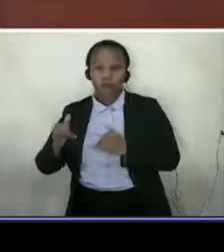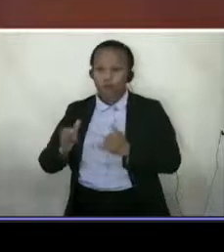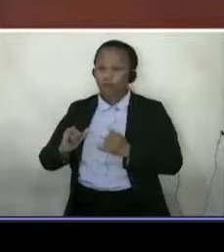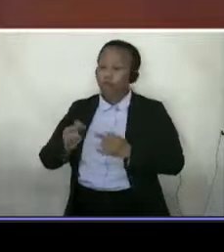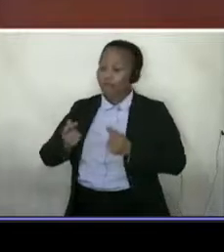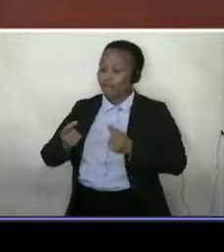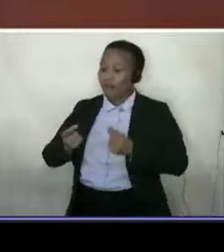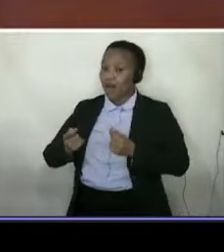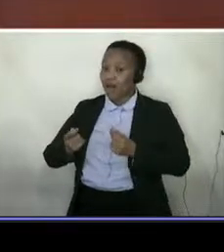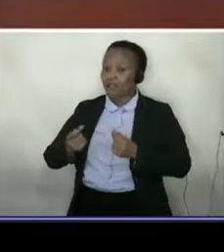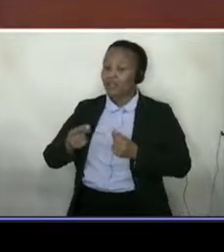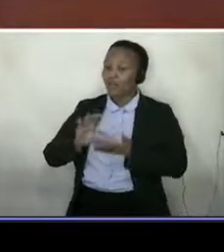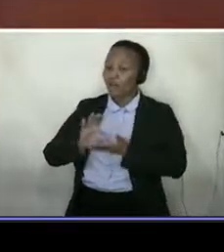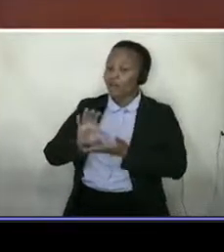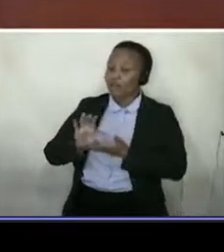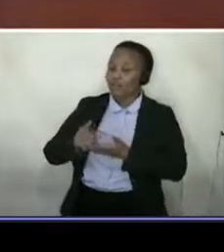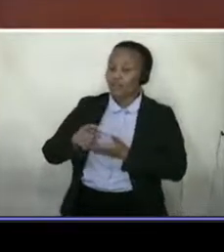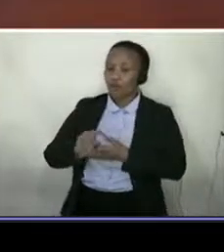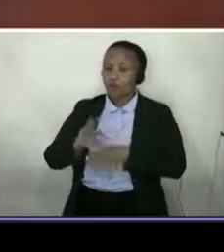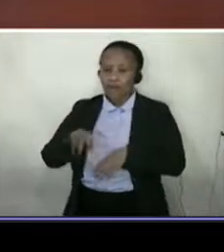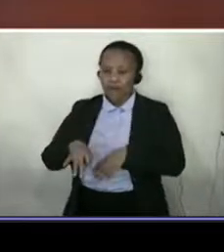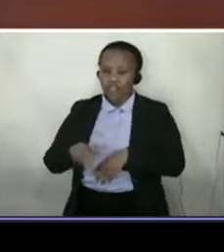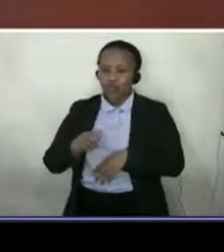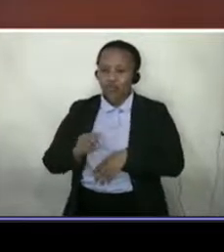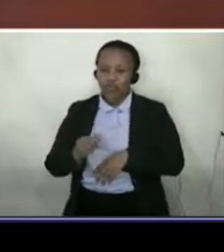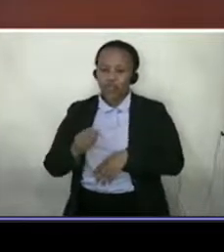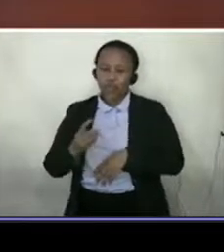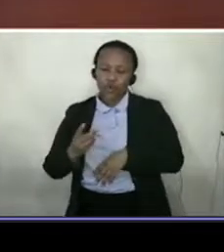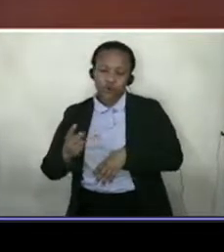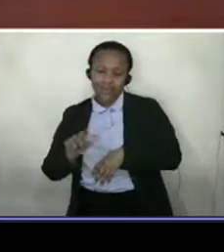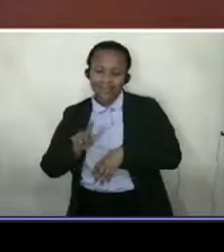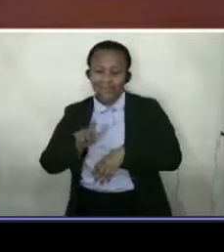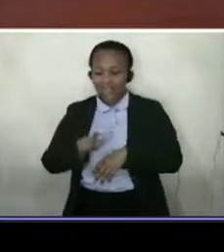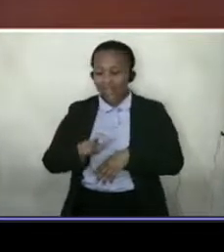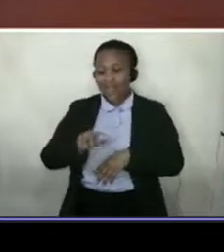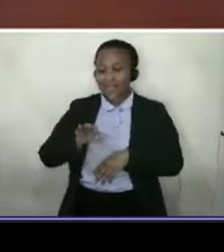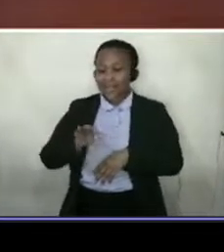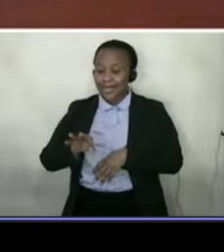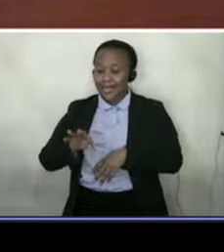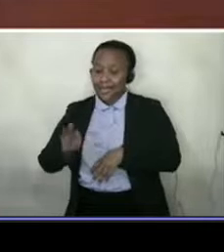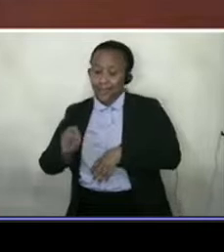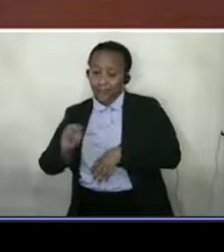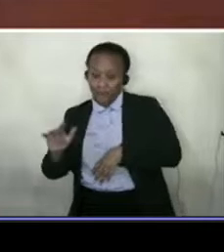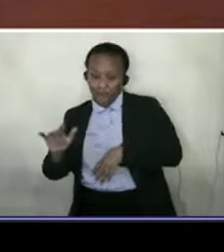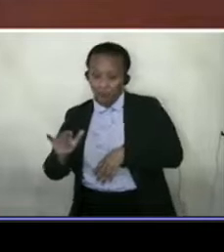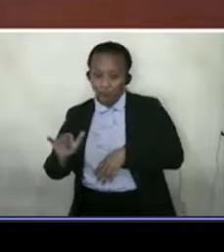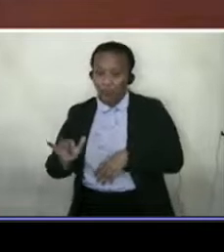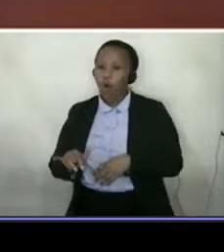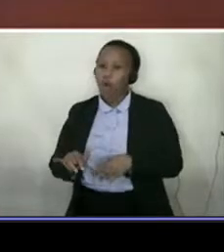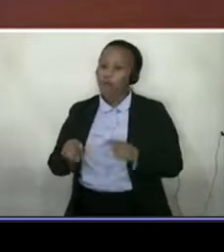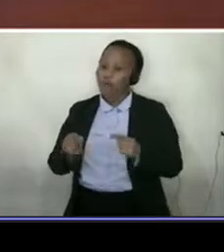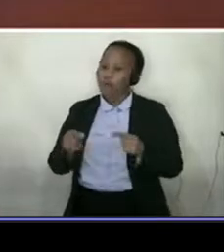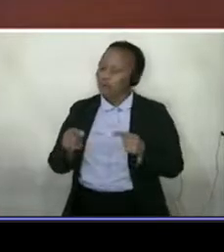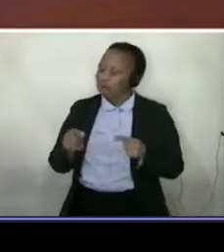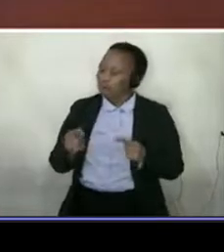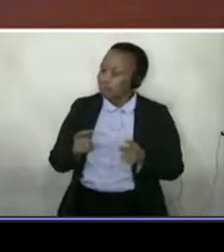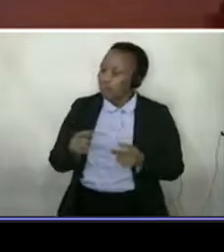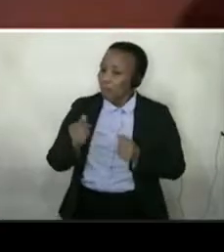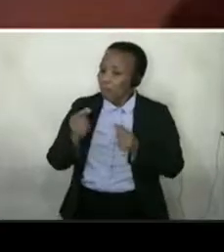2021. The accumulated balance of 733 million of unauthorized expenditure,